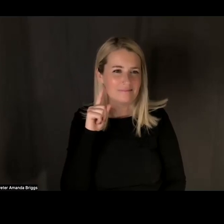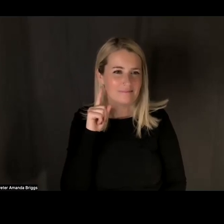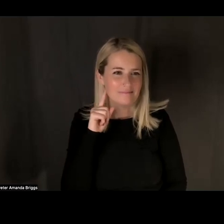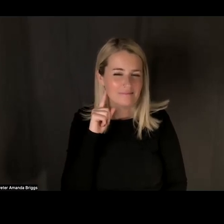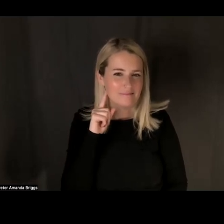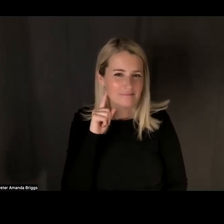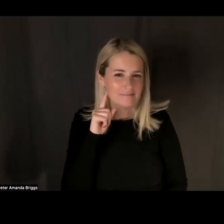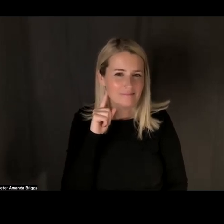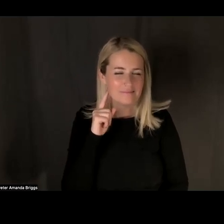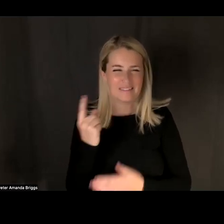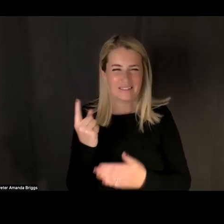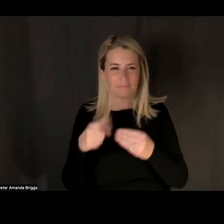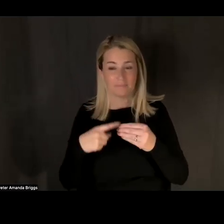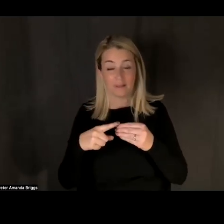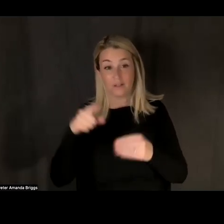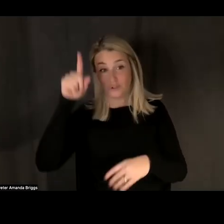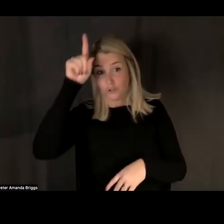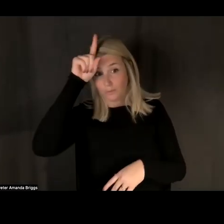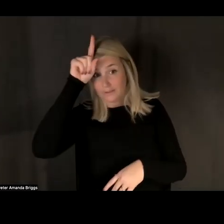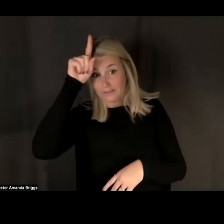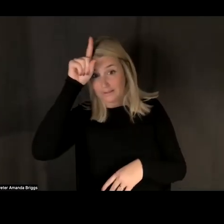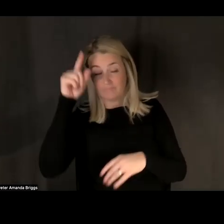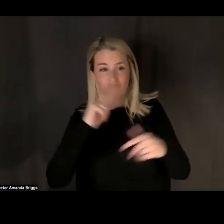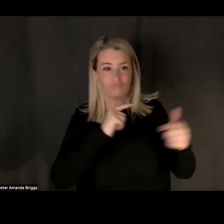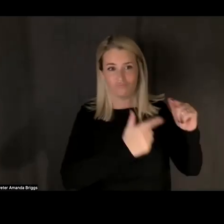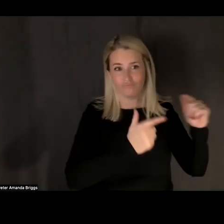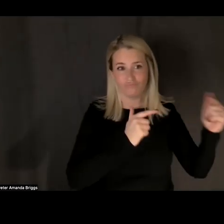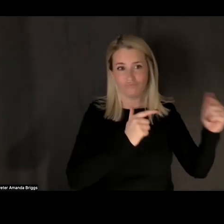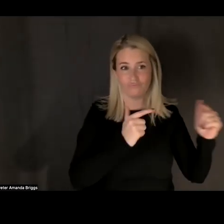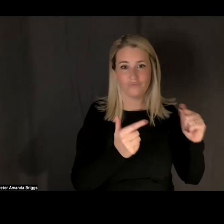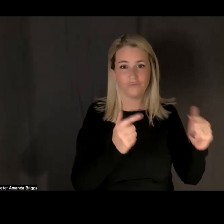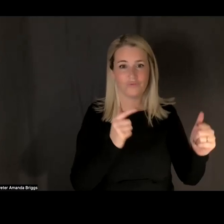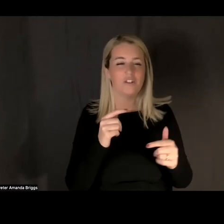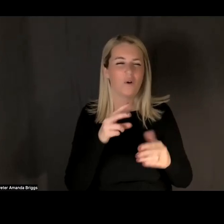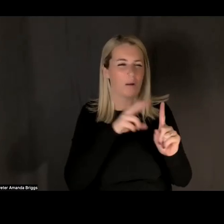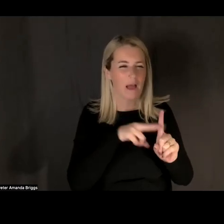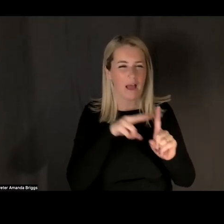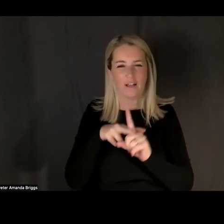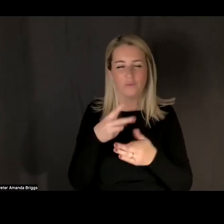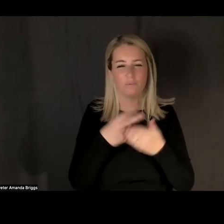can just assume that whatever you hear here tonight applies to both languages.